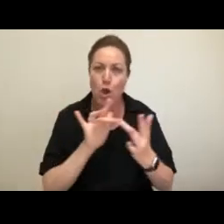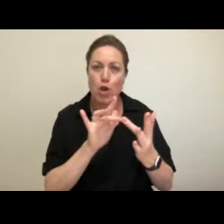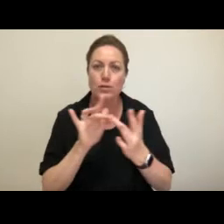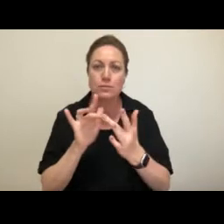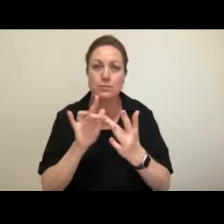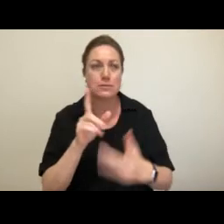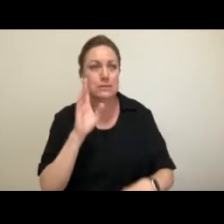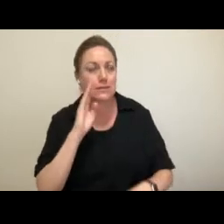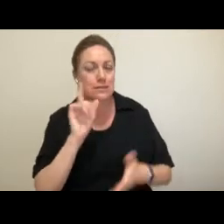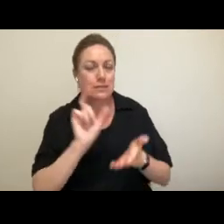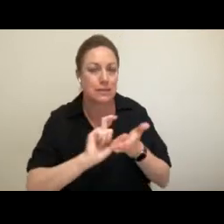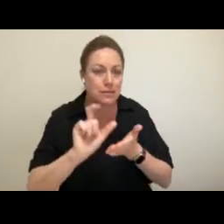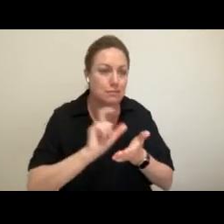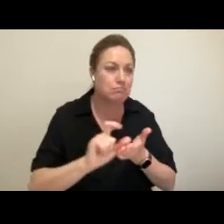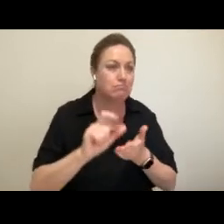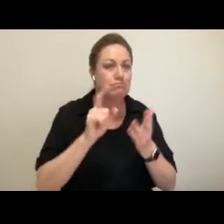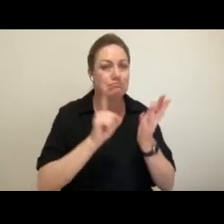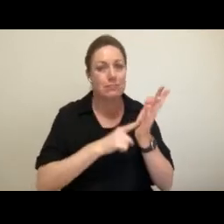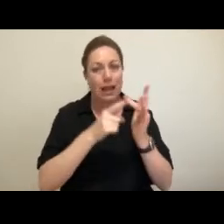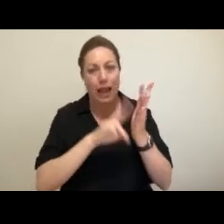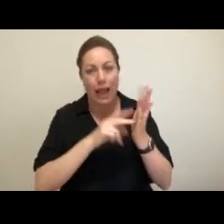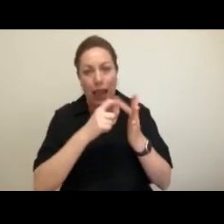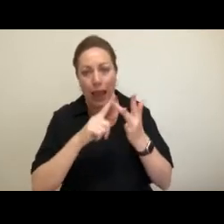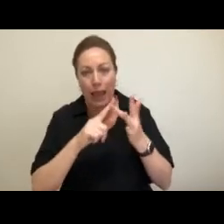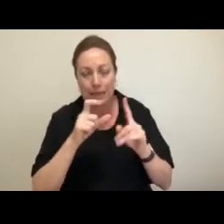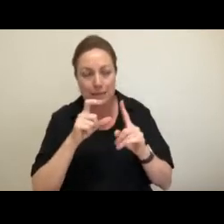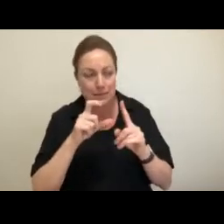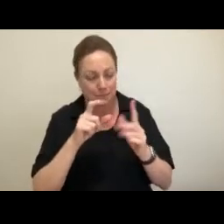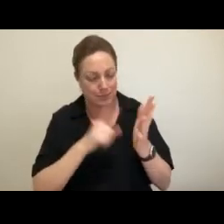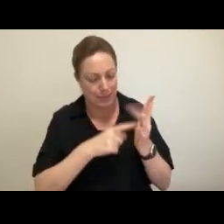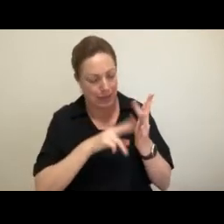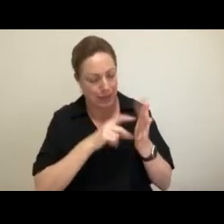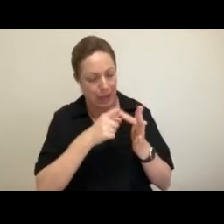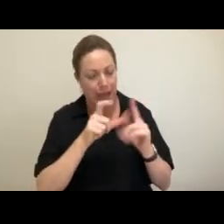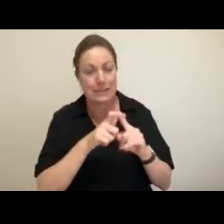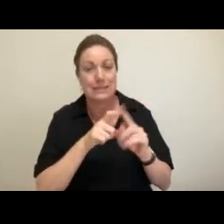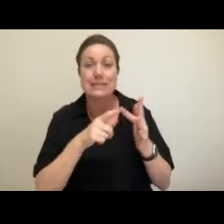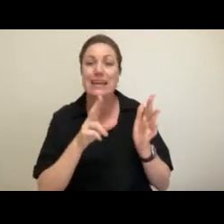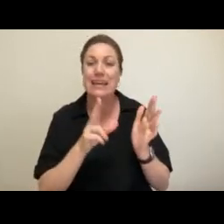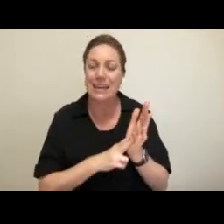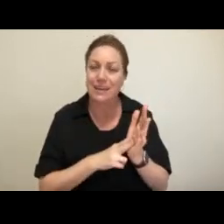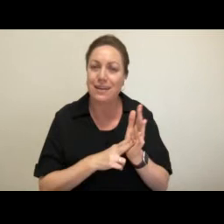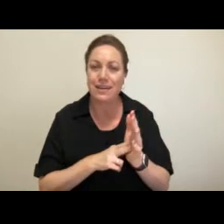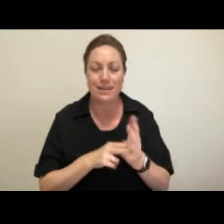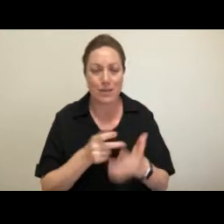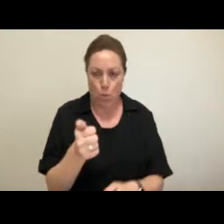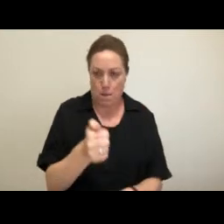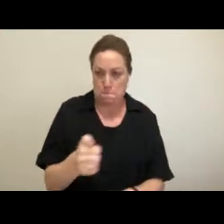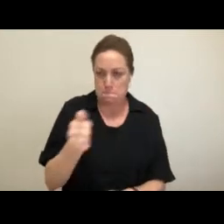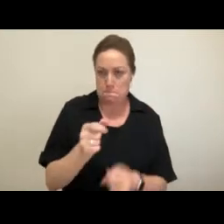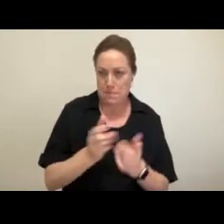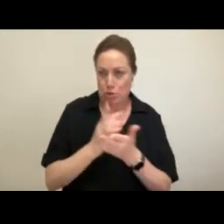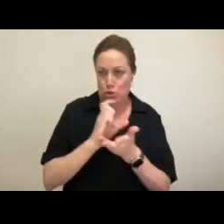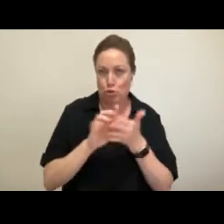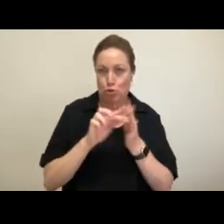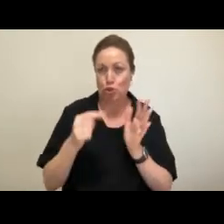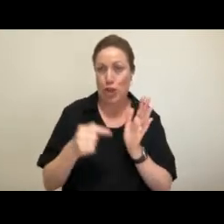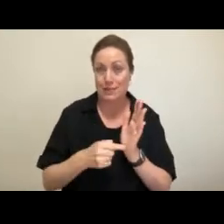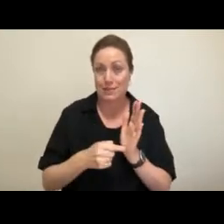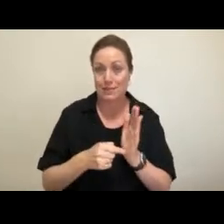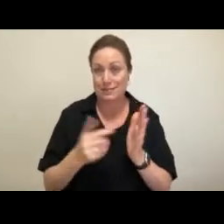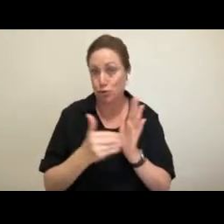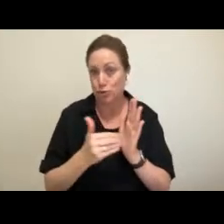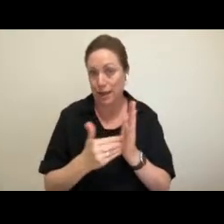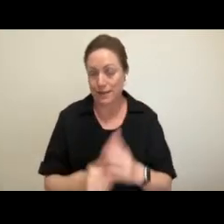via LinkedIn, Facebook, Instagram, or even messaging each other in the chat, some of you have been doing. One